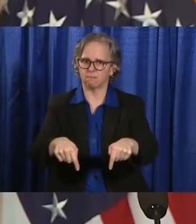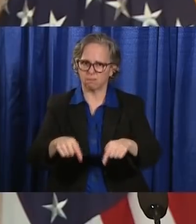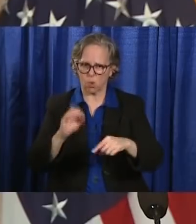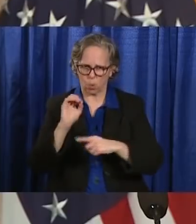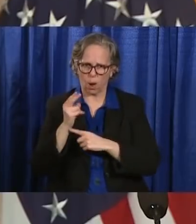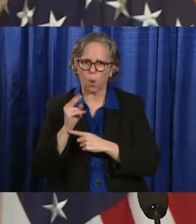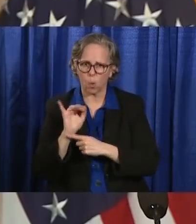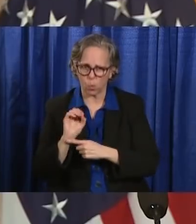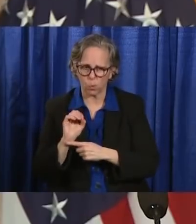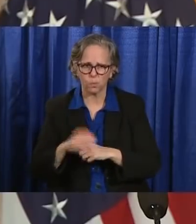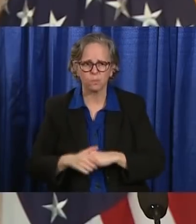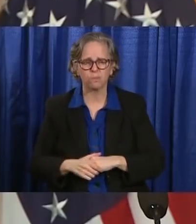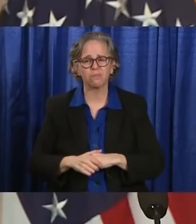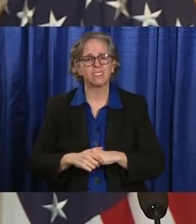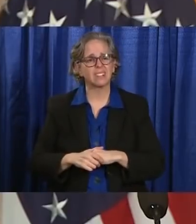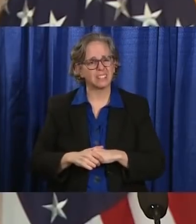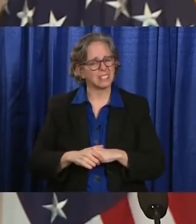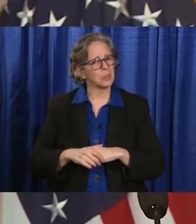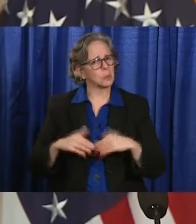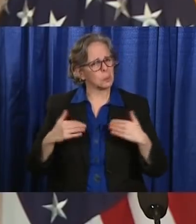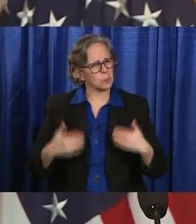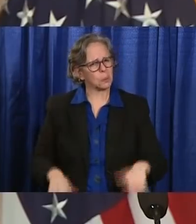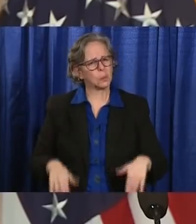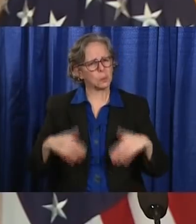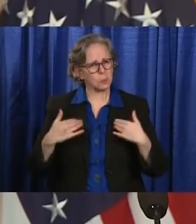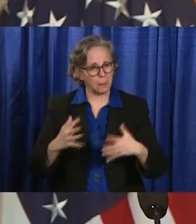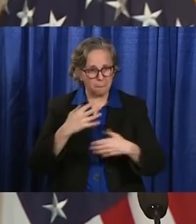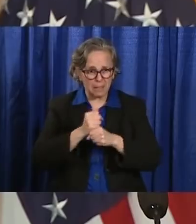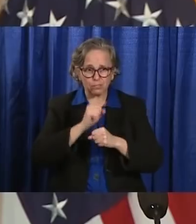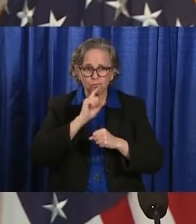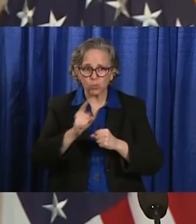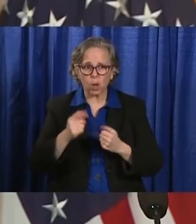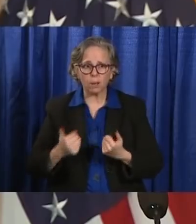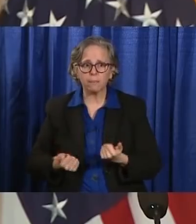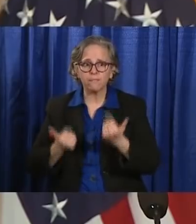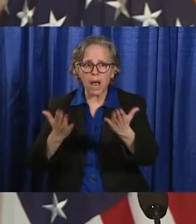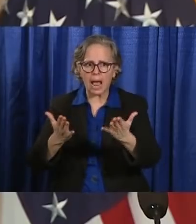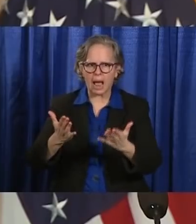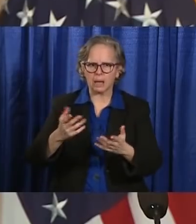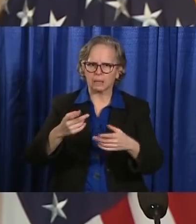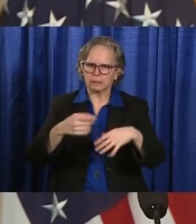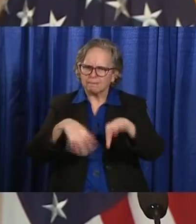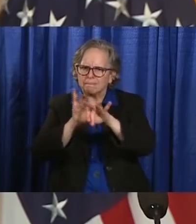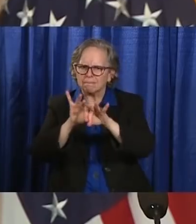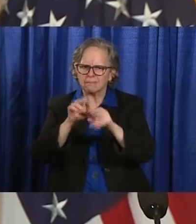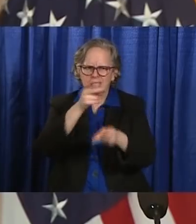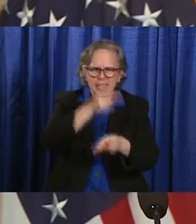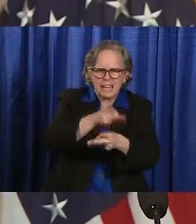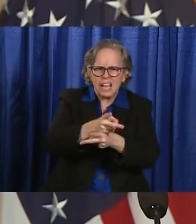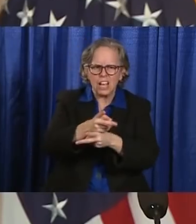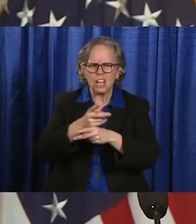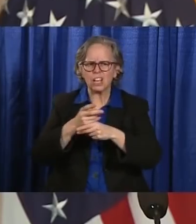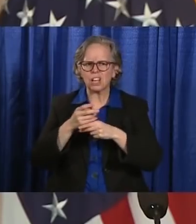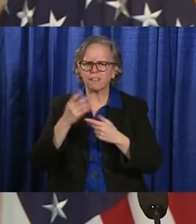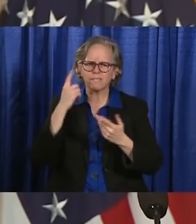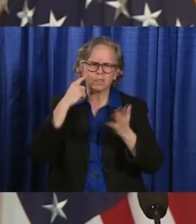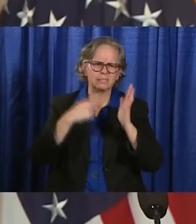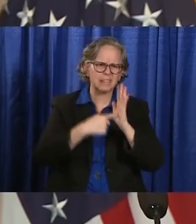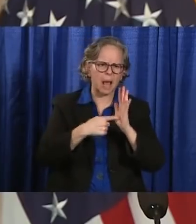maintaining essential care for older Ohioans during this time. And these resources include help with things such as